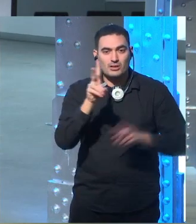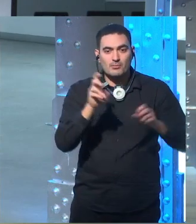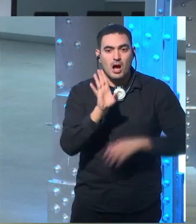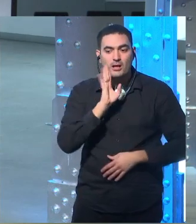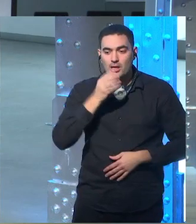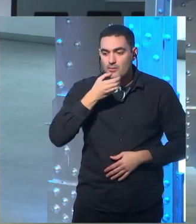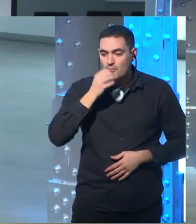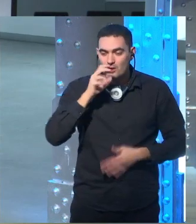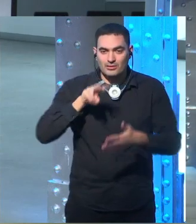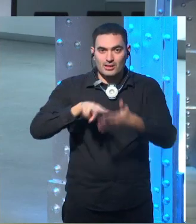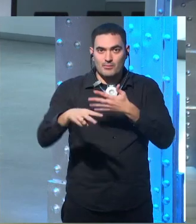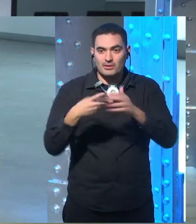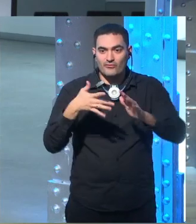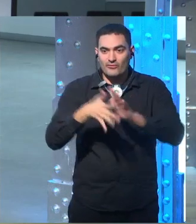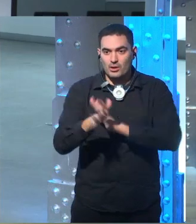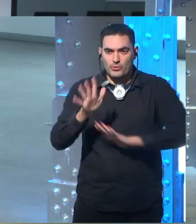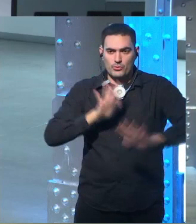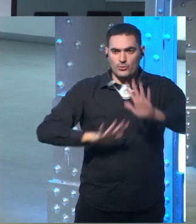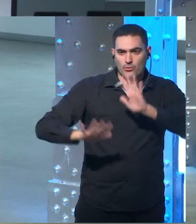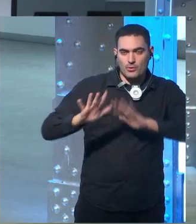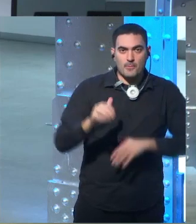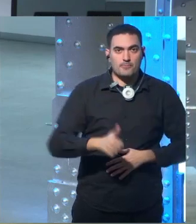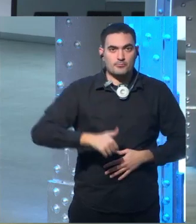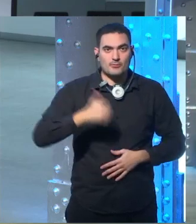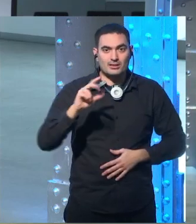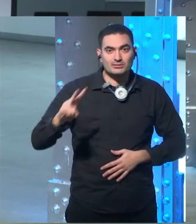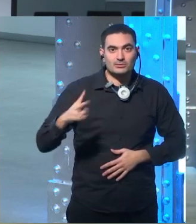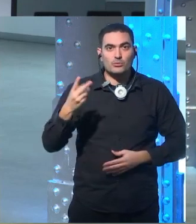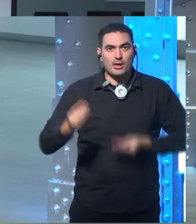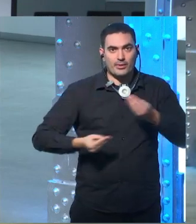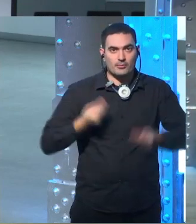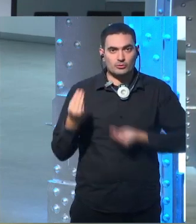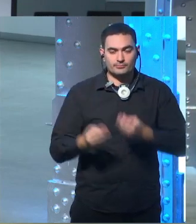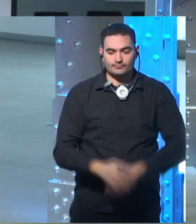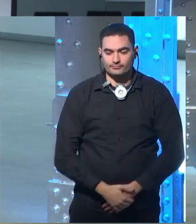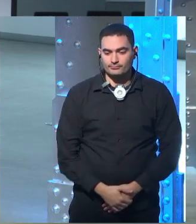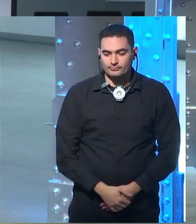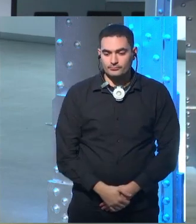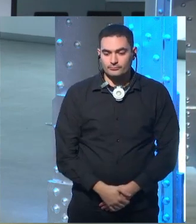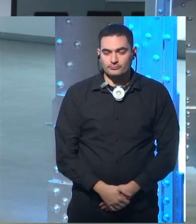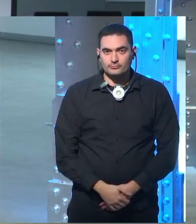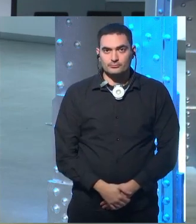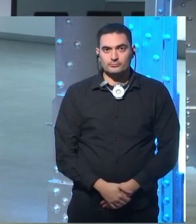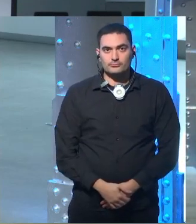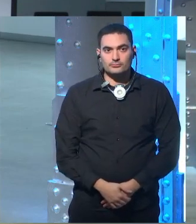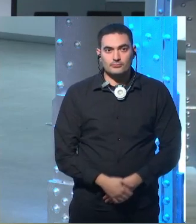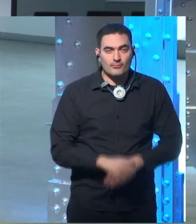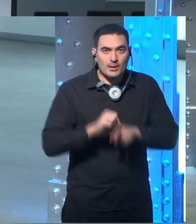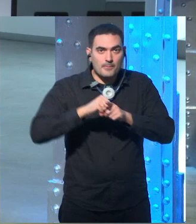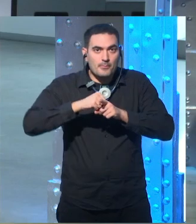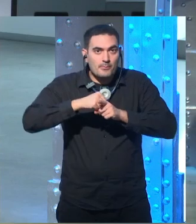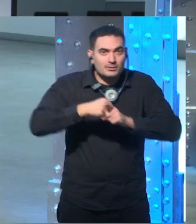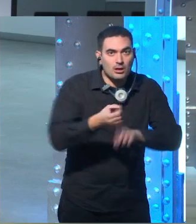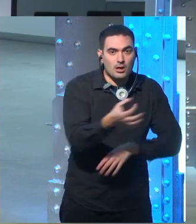the second thing you need to do is that you need to make sure that you apply the right amount of pressure when you pick it